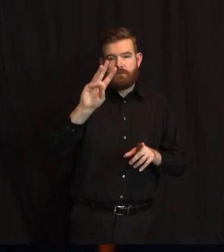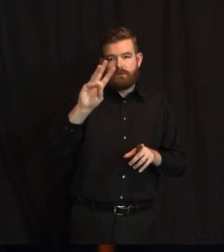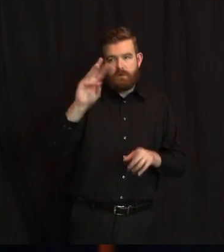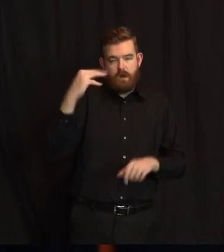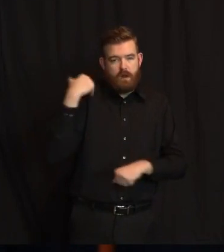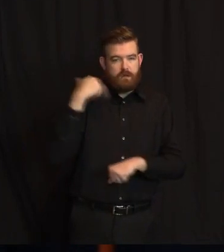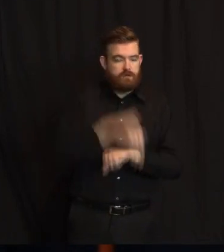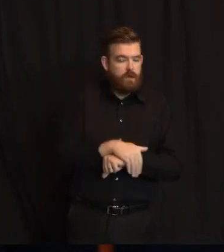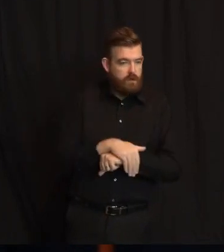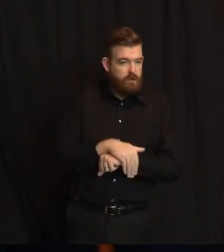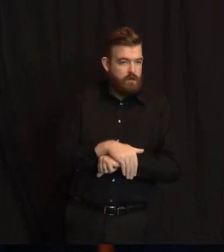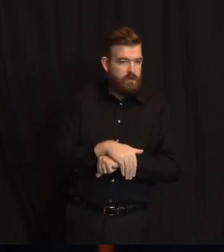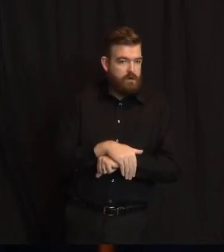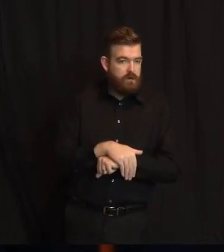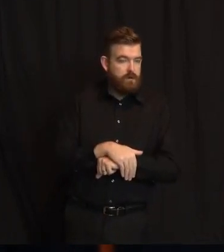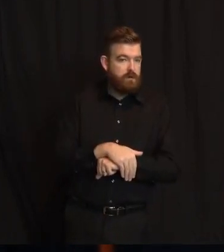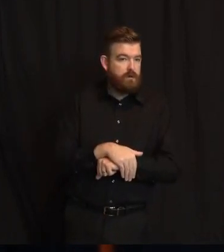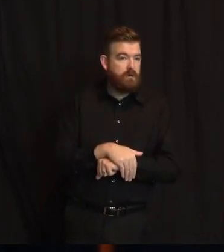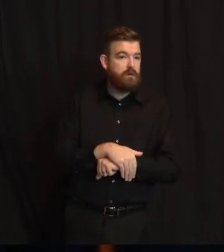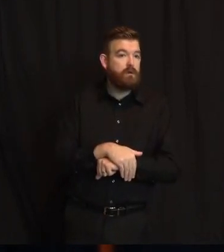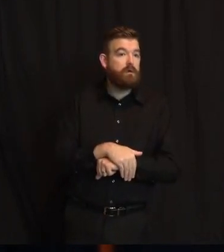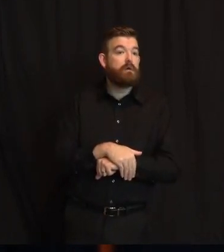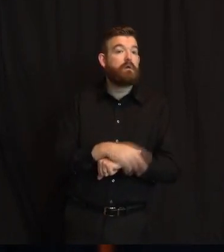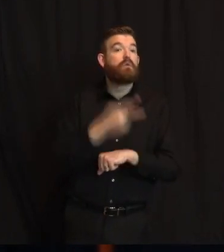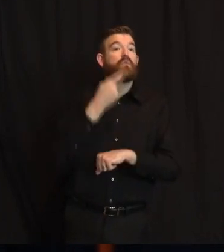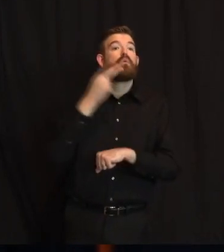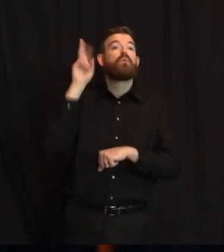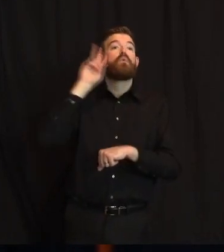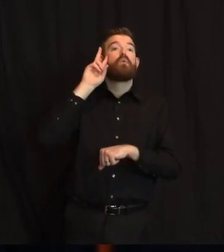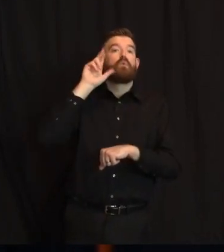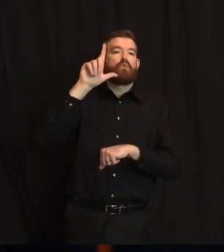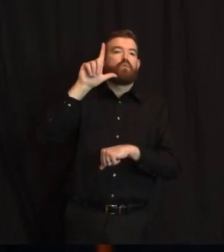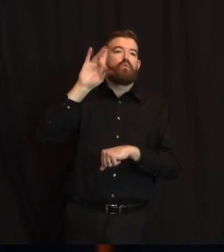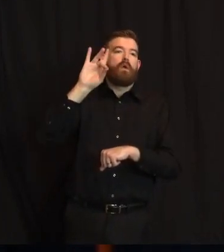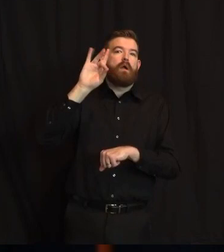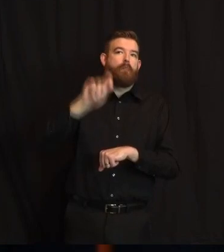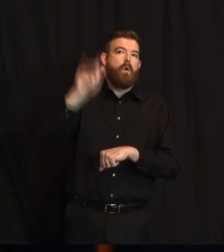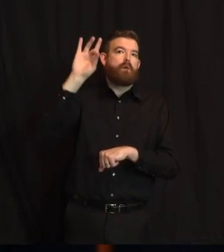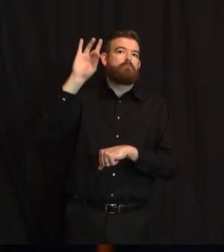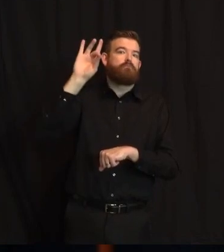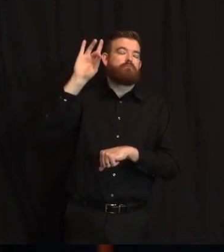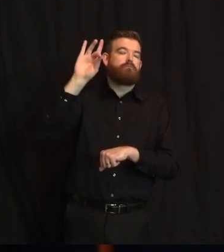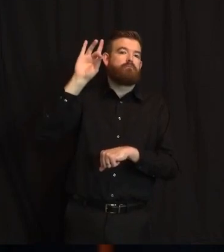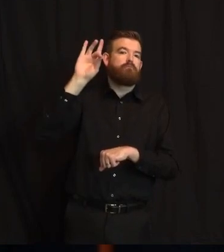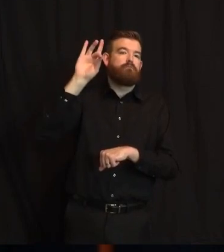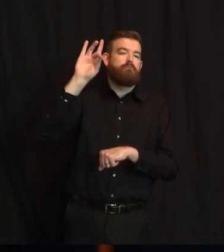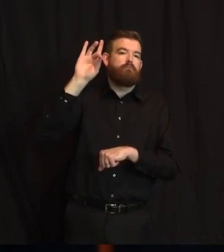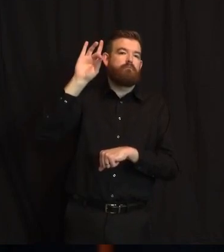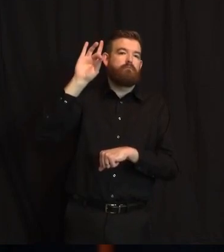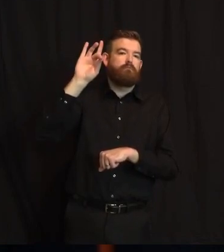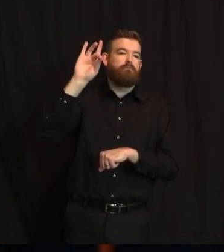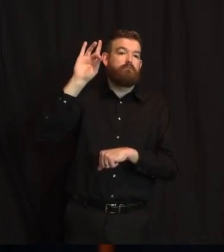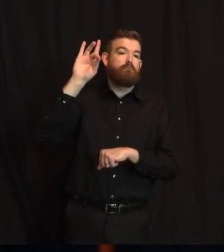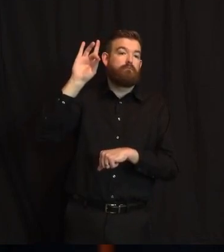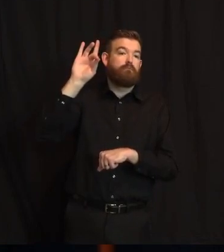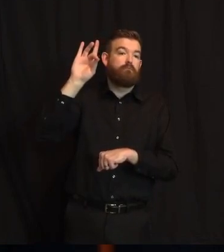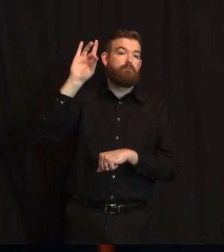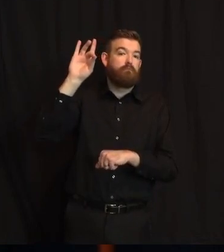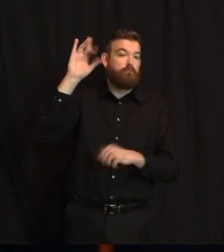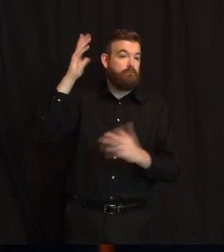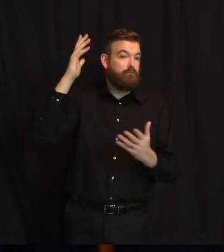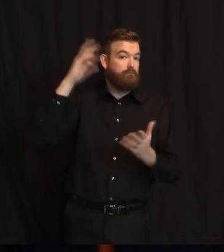The day before it was 28.8. So one marker does not make a trend, but